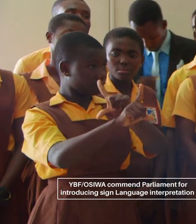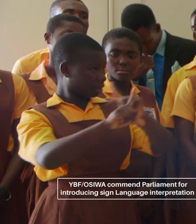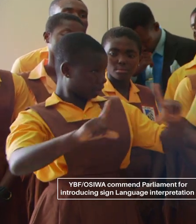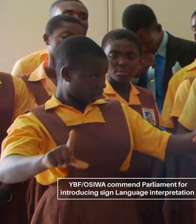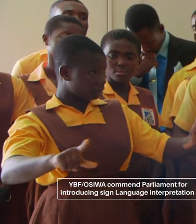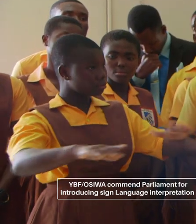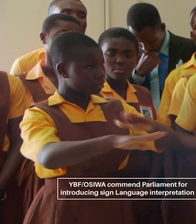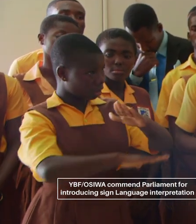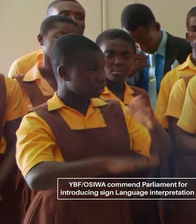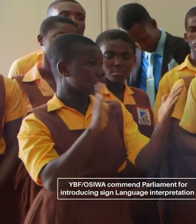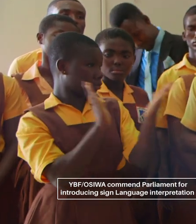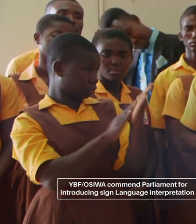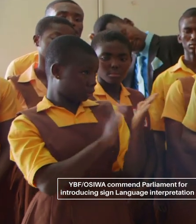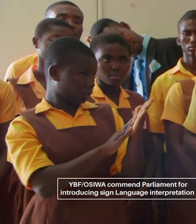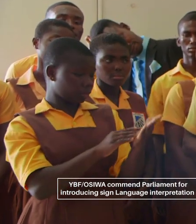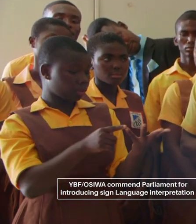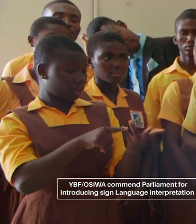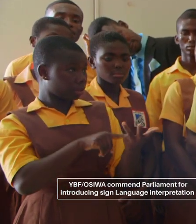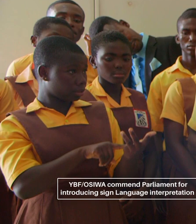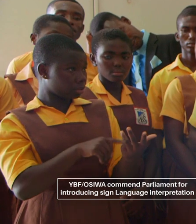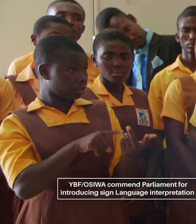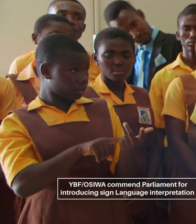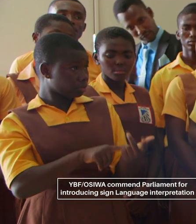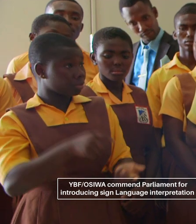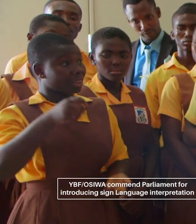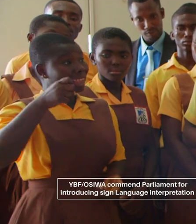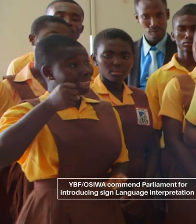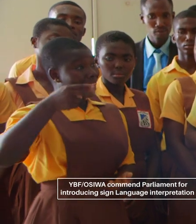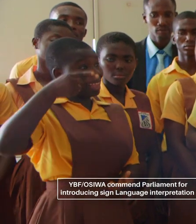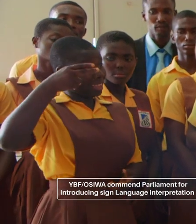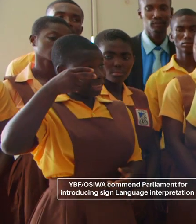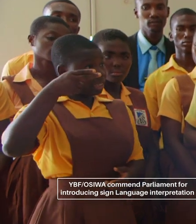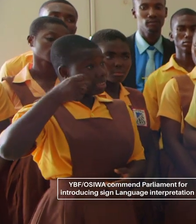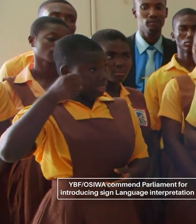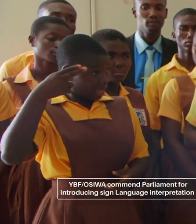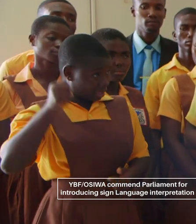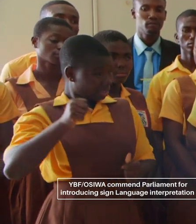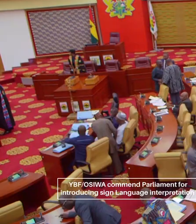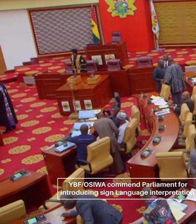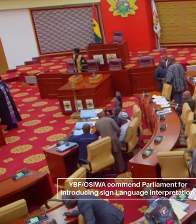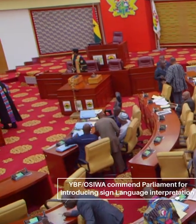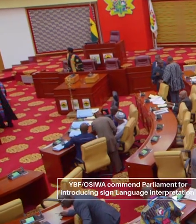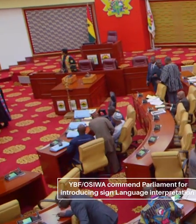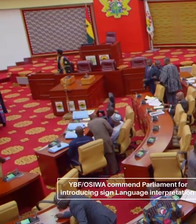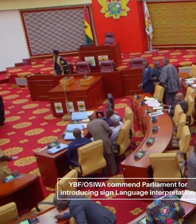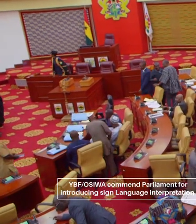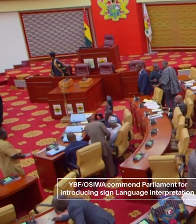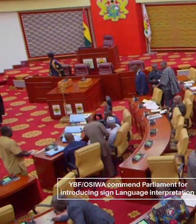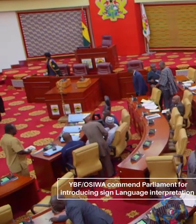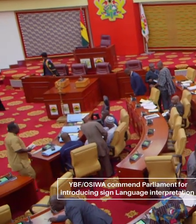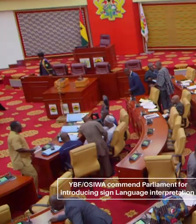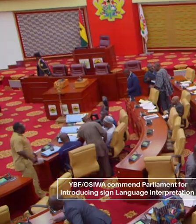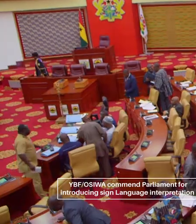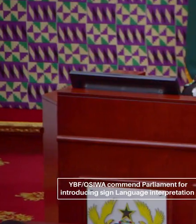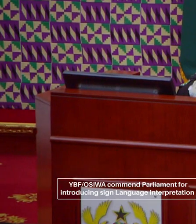parliament to make a policy so that sign language can be taught at the basic school level. To this end, in October